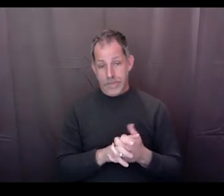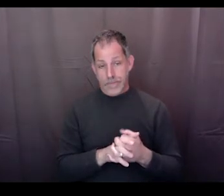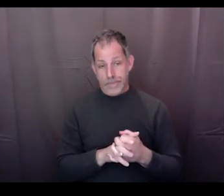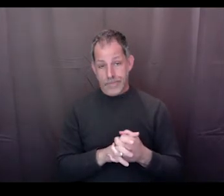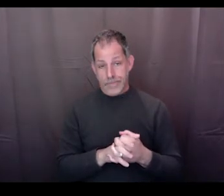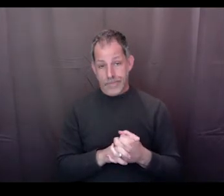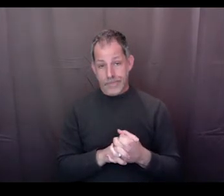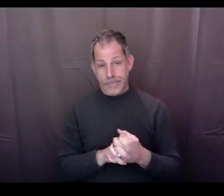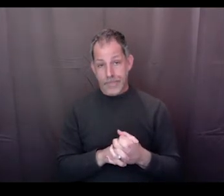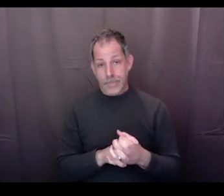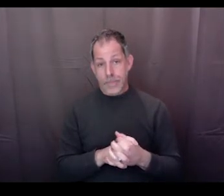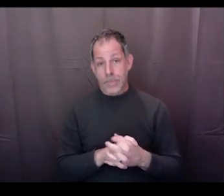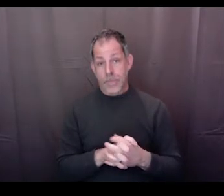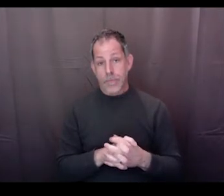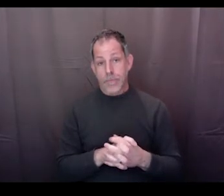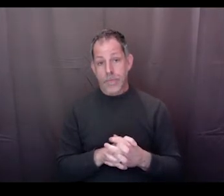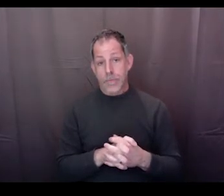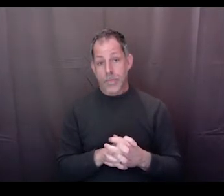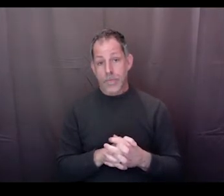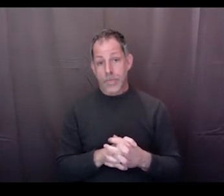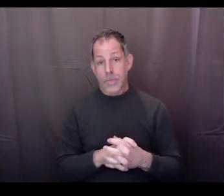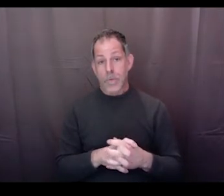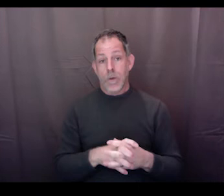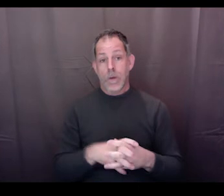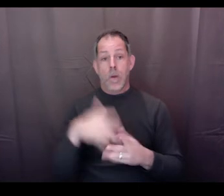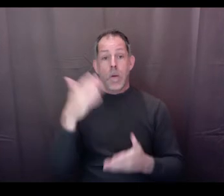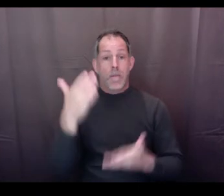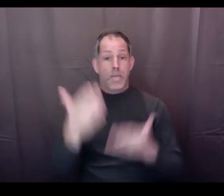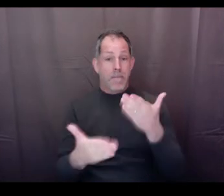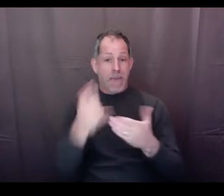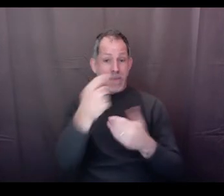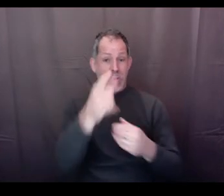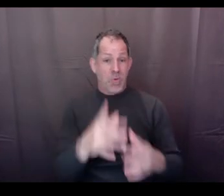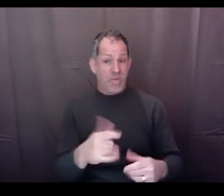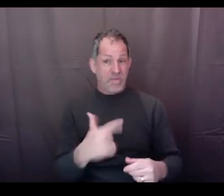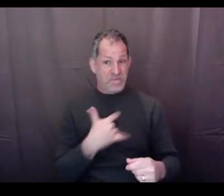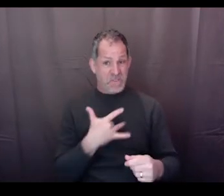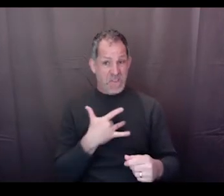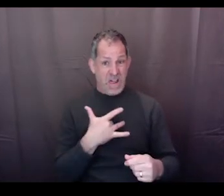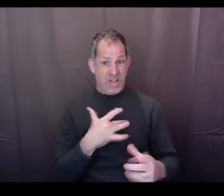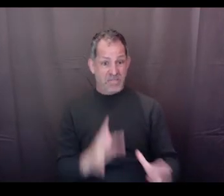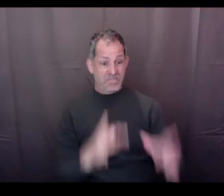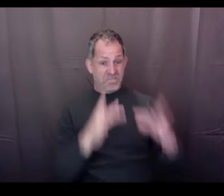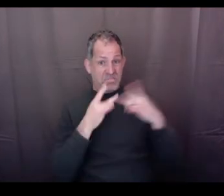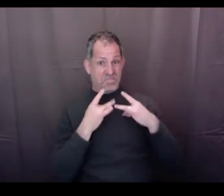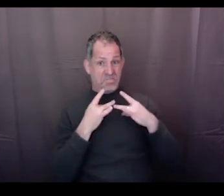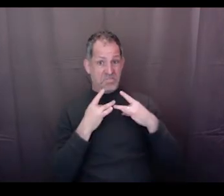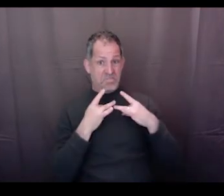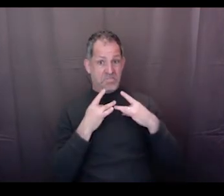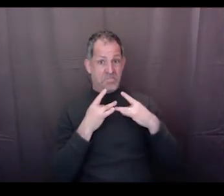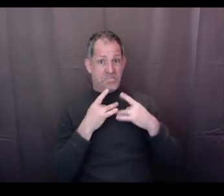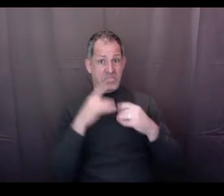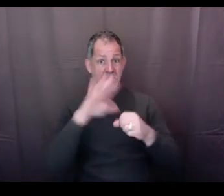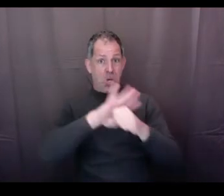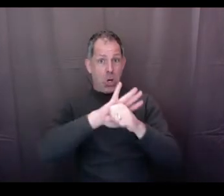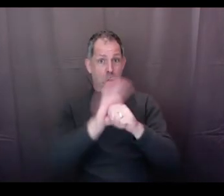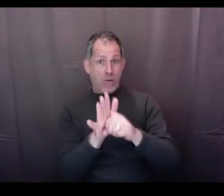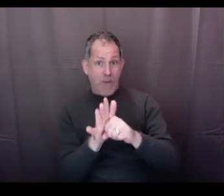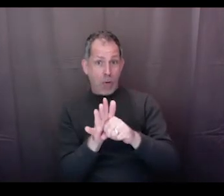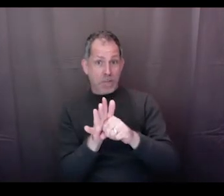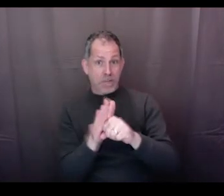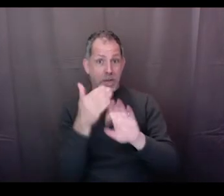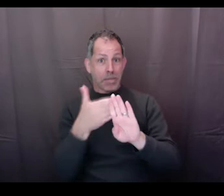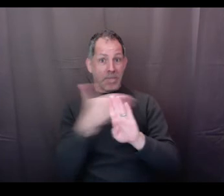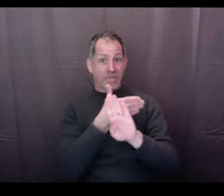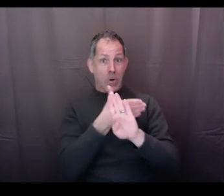COVID-19 effectively, then it might be something that could be given post-exposure to protect people while they're still incubating the infection, or